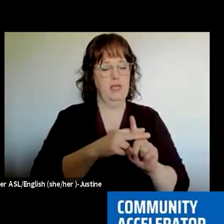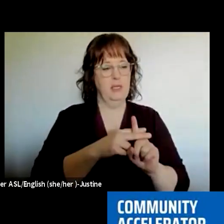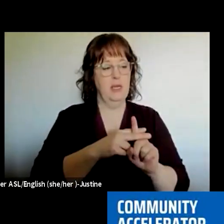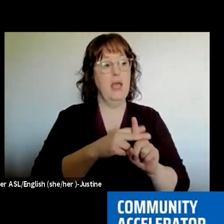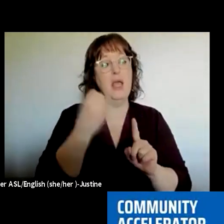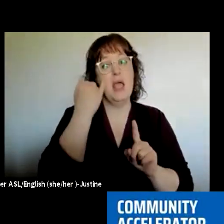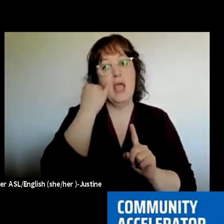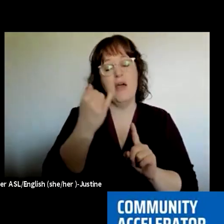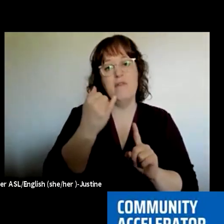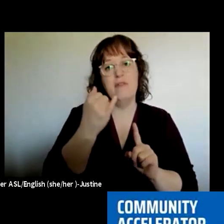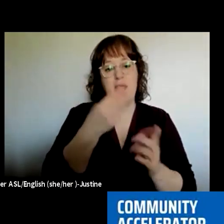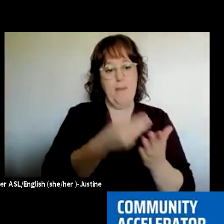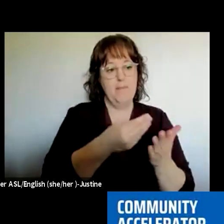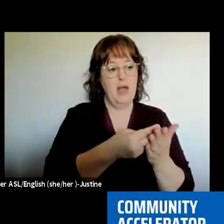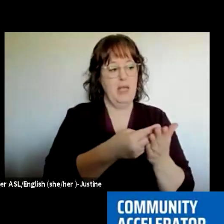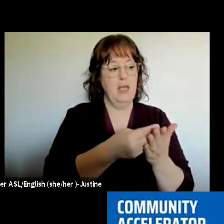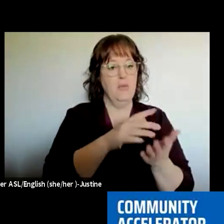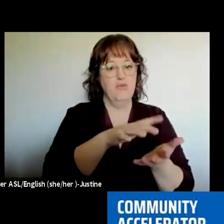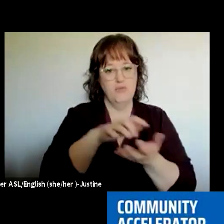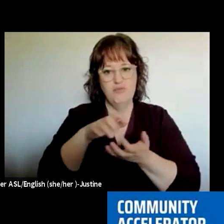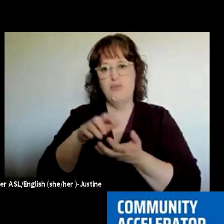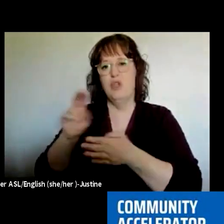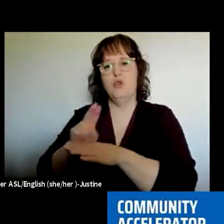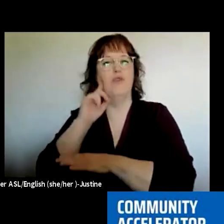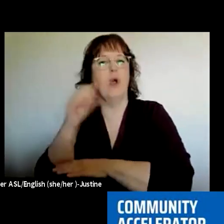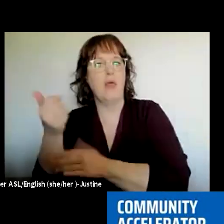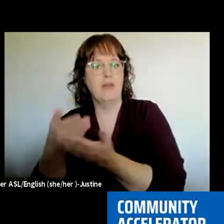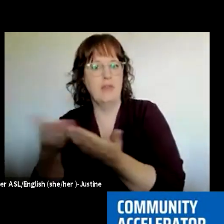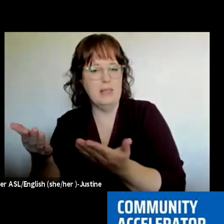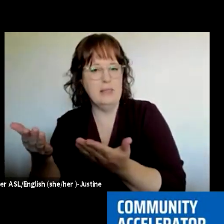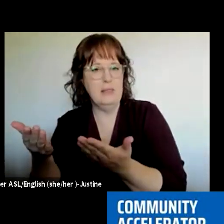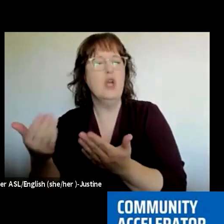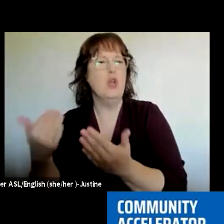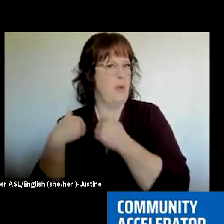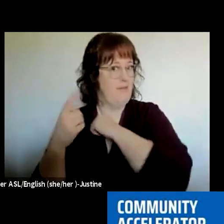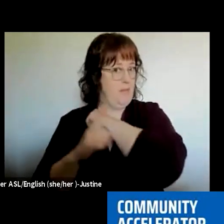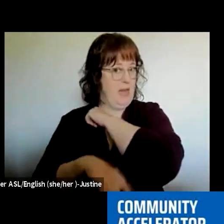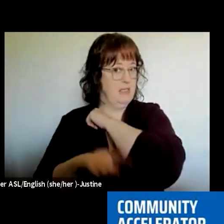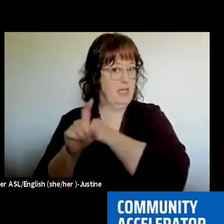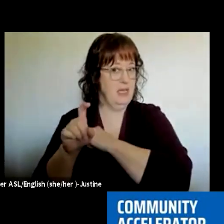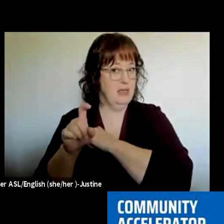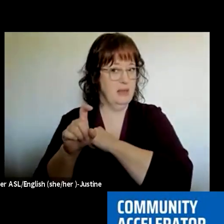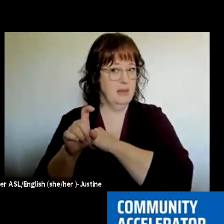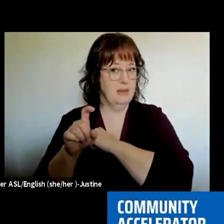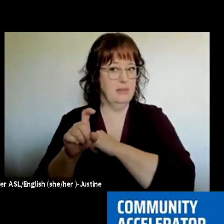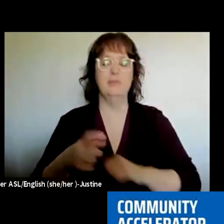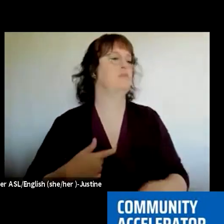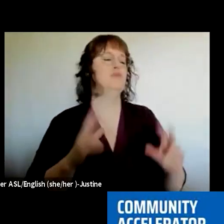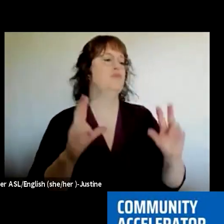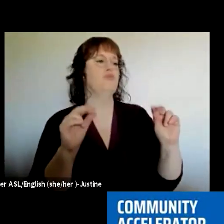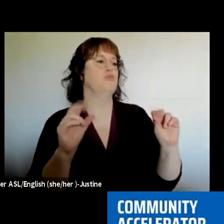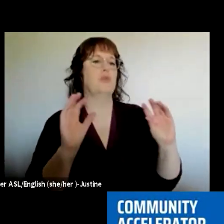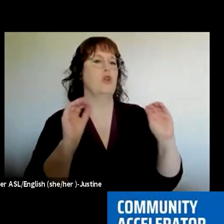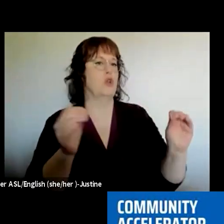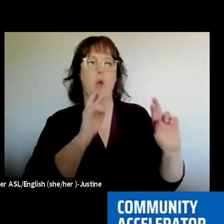if we use the funding for something else? I can take that one. So there is no reporting required for